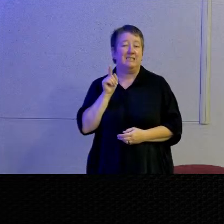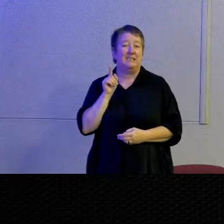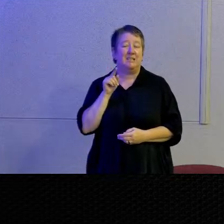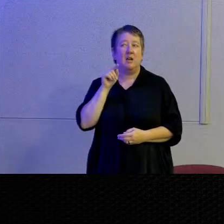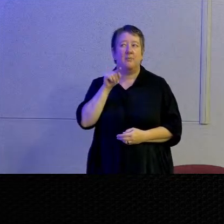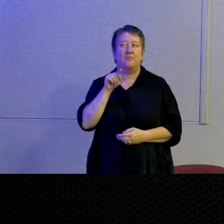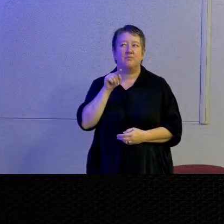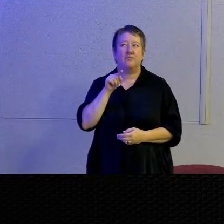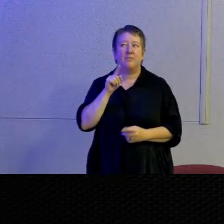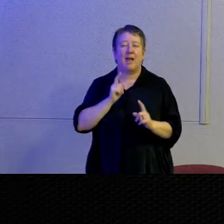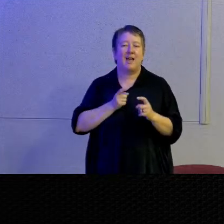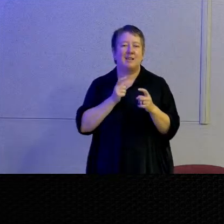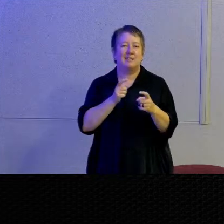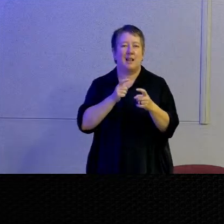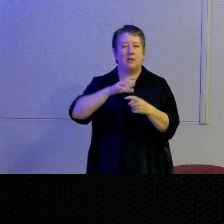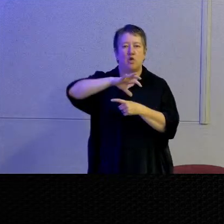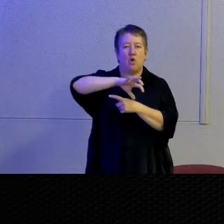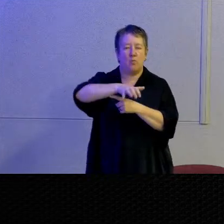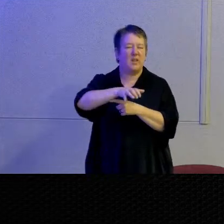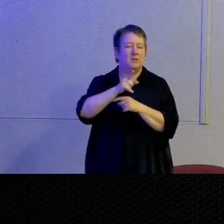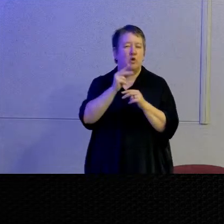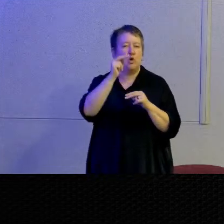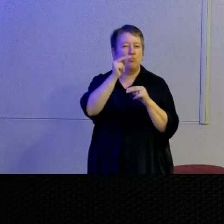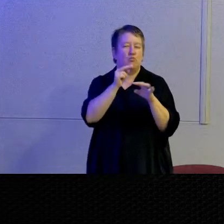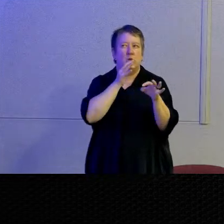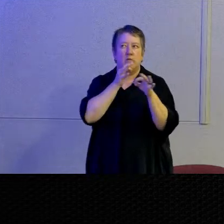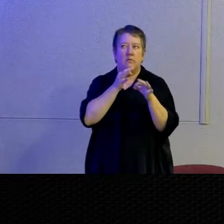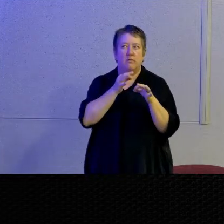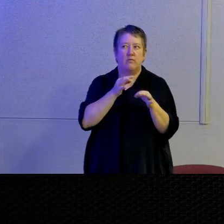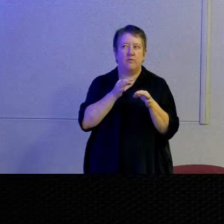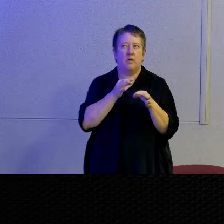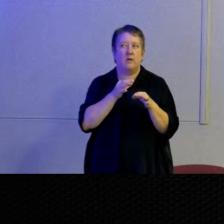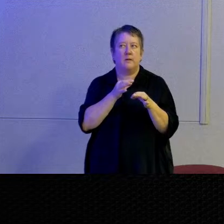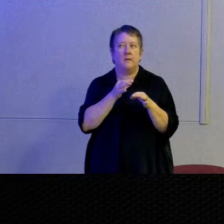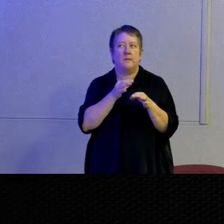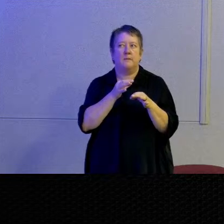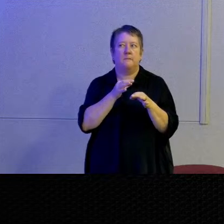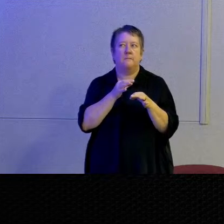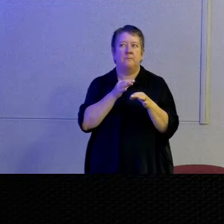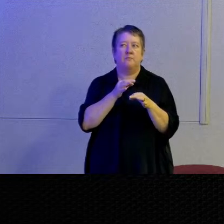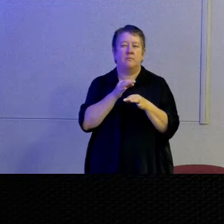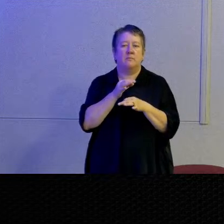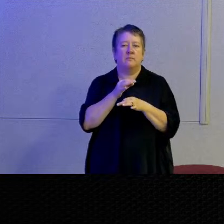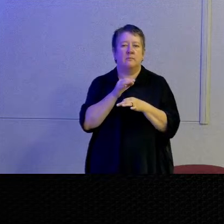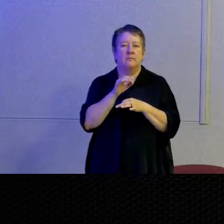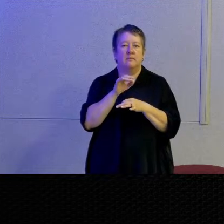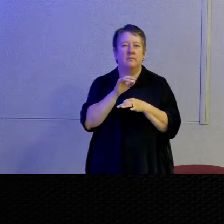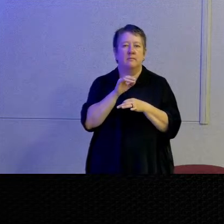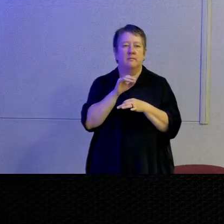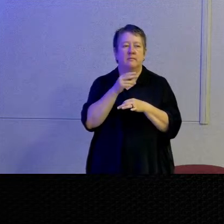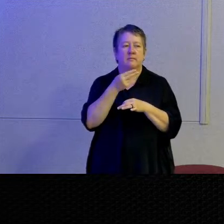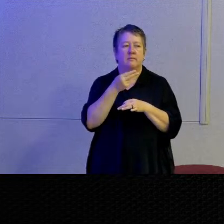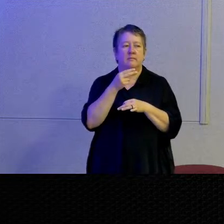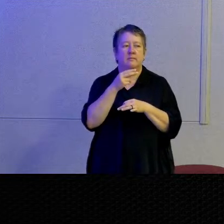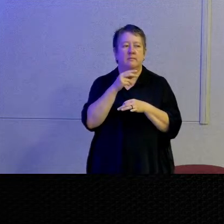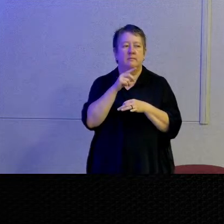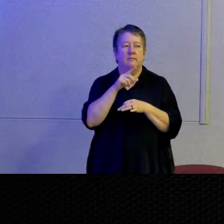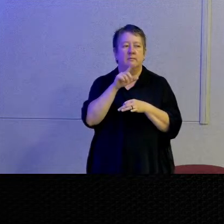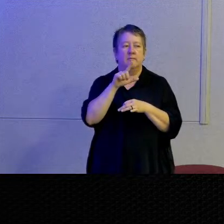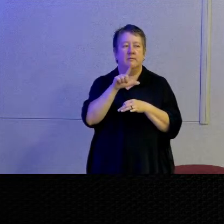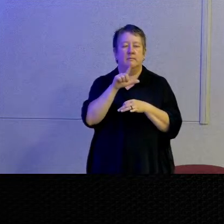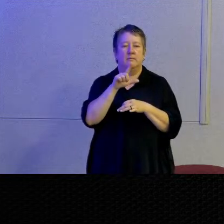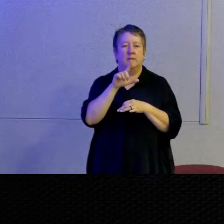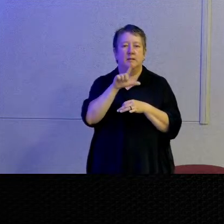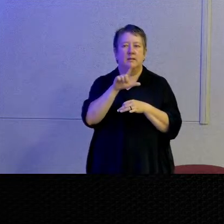just run you through this very briefly. LINAC 4 takes H minus into the booster. We strip the